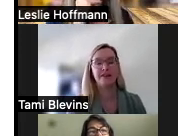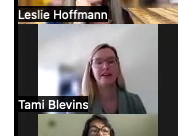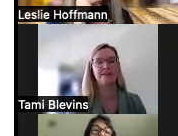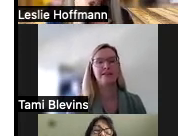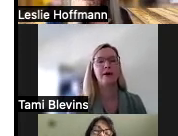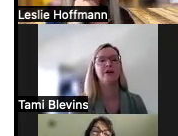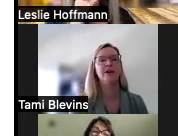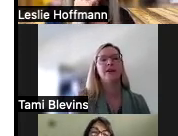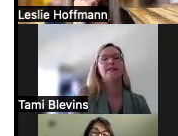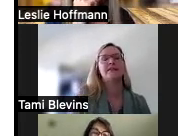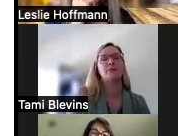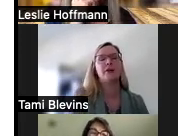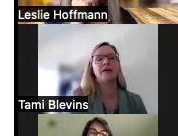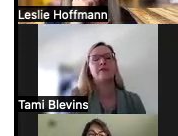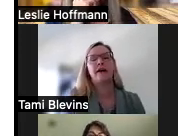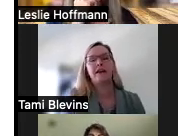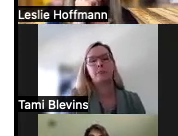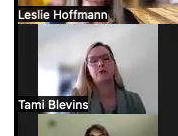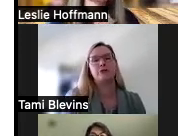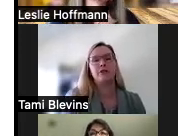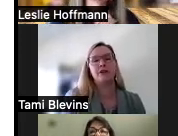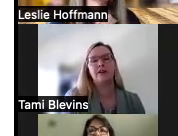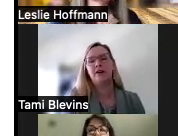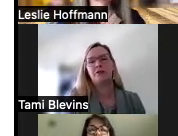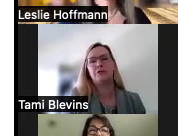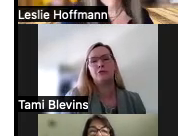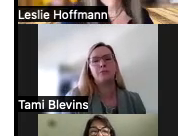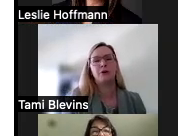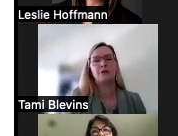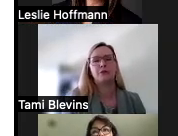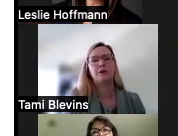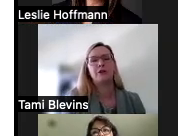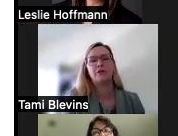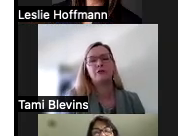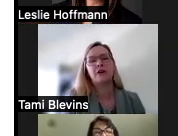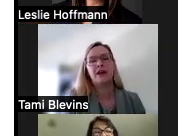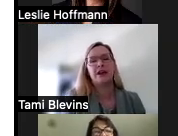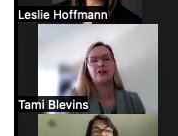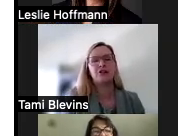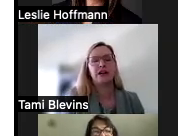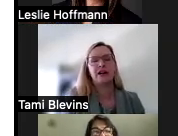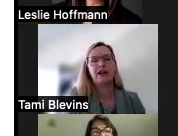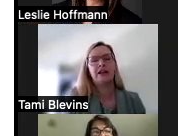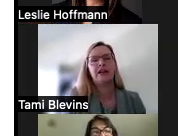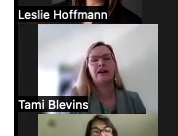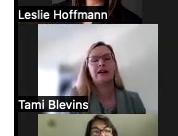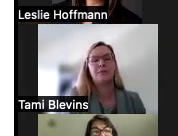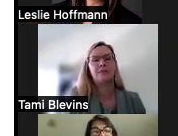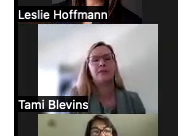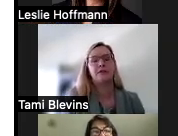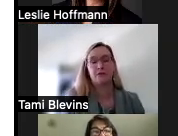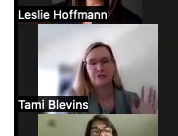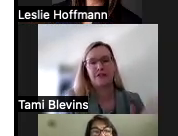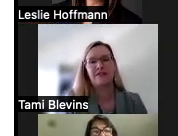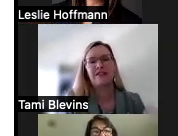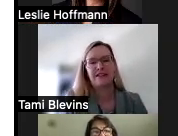very excited about is that we have had the opportunity to partner with UKHDI,